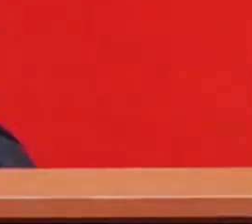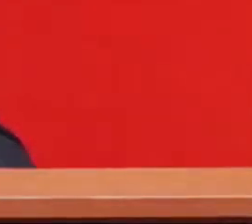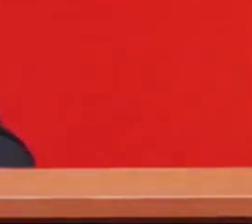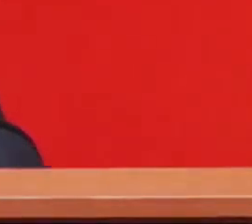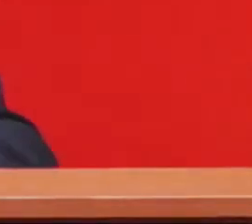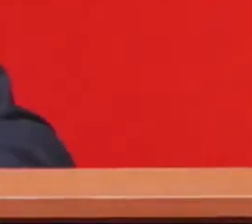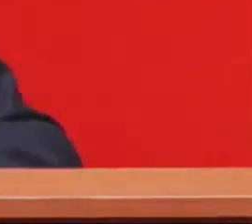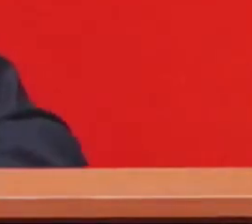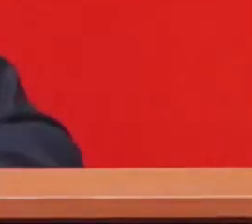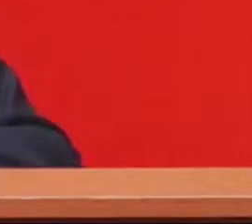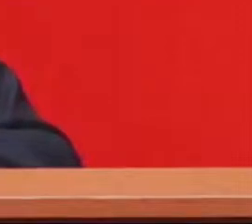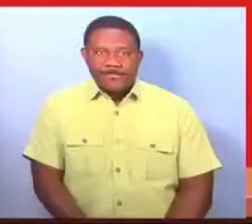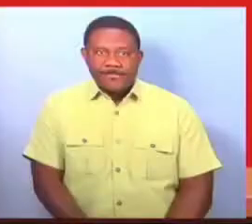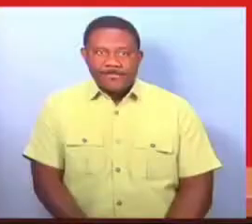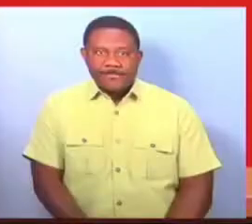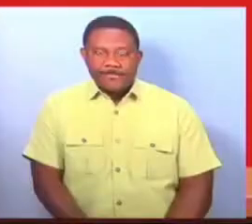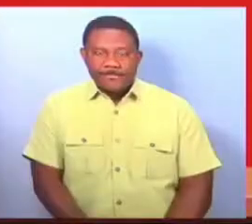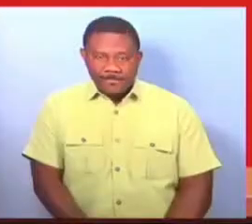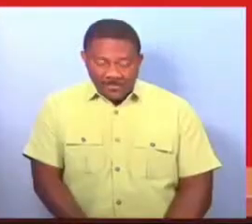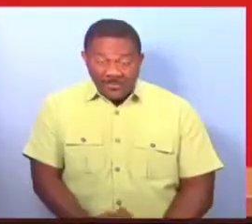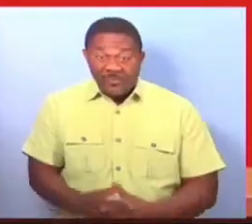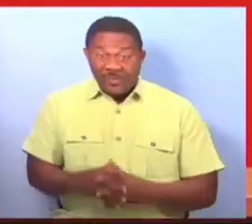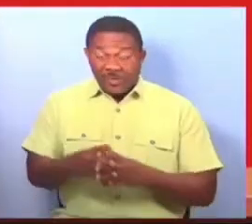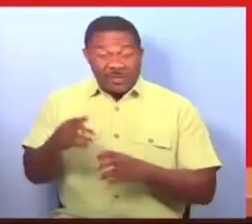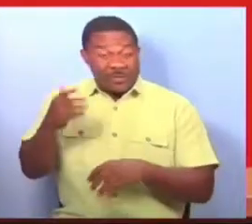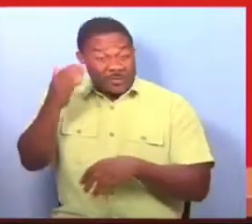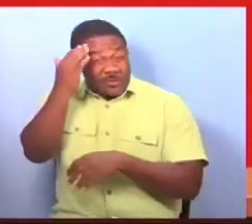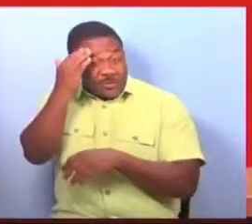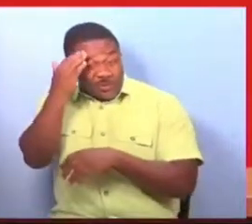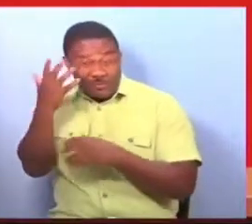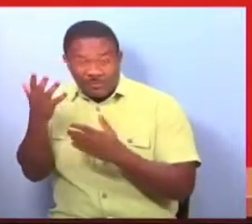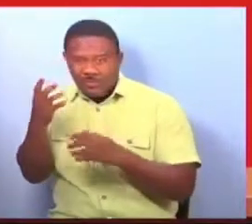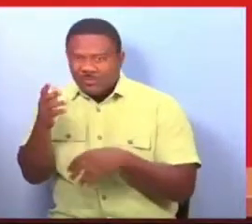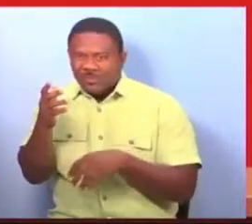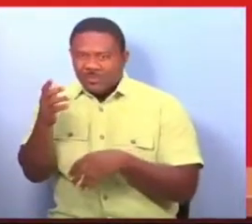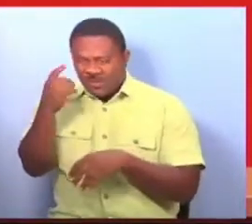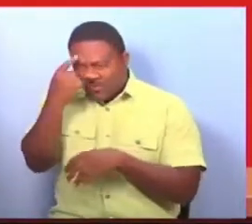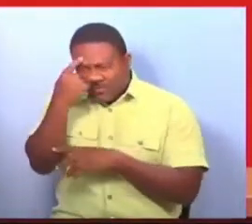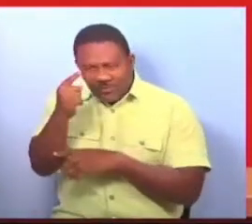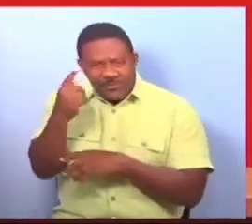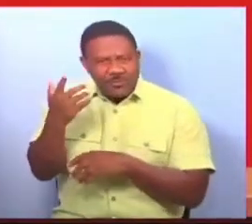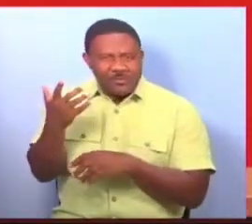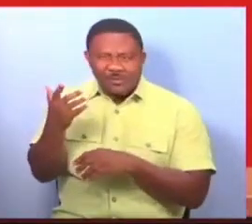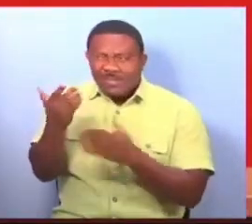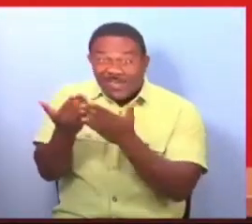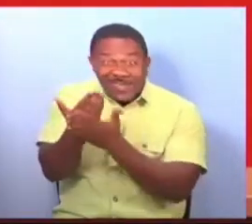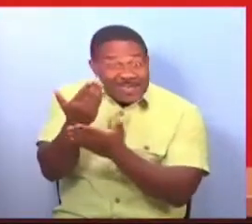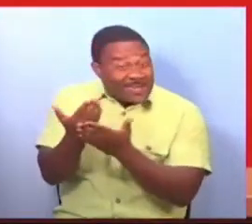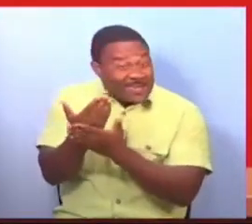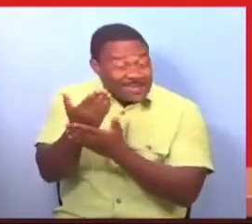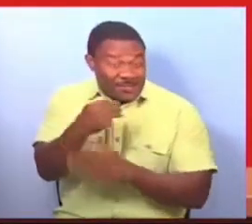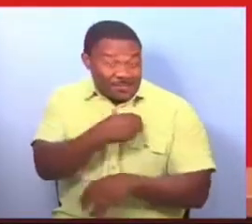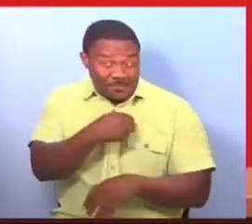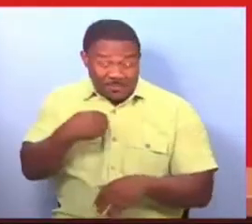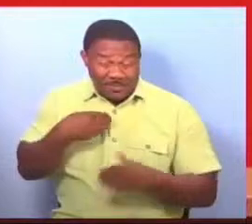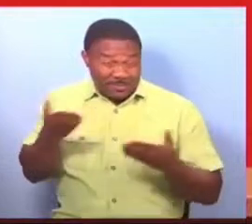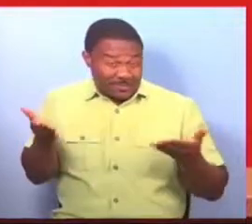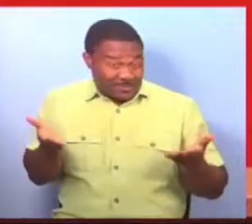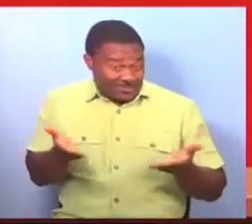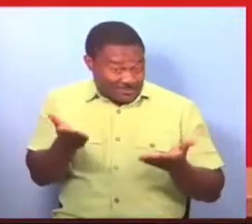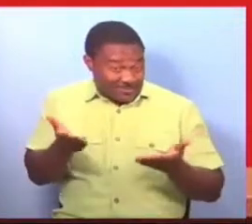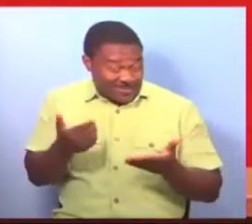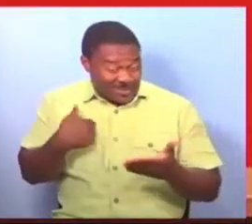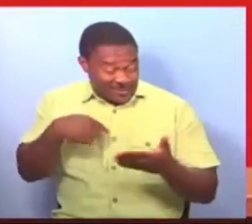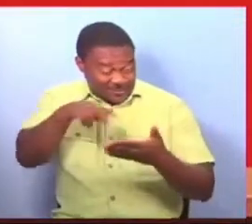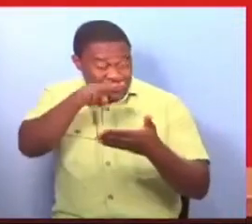And honorable members, for the purposes of our fresh members, if I may